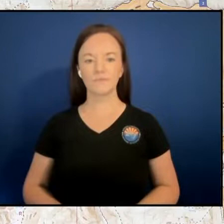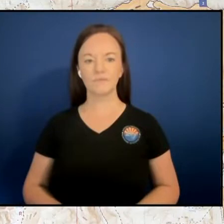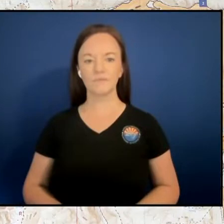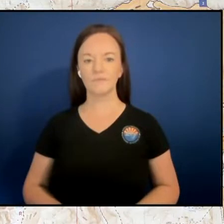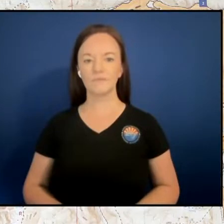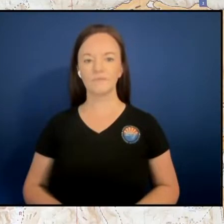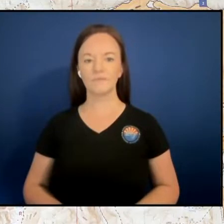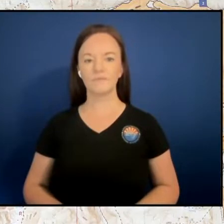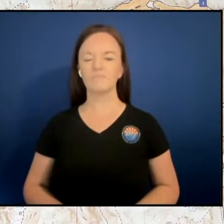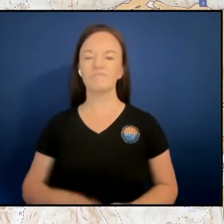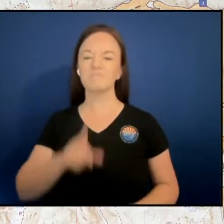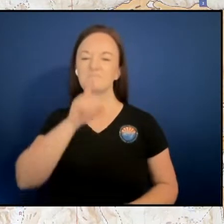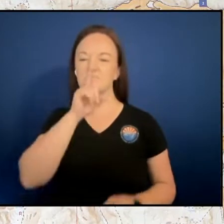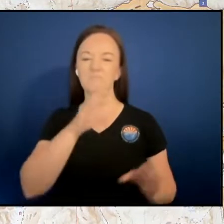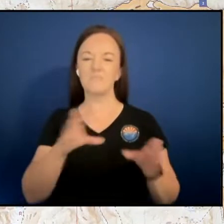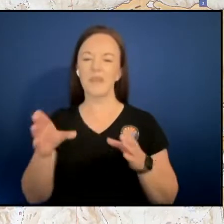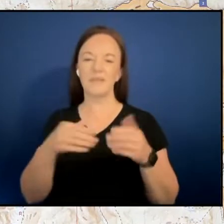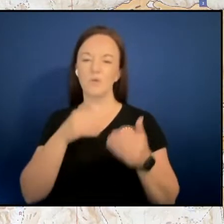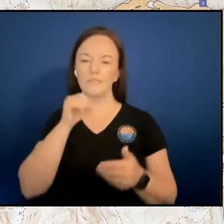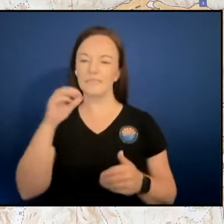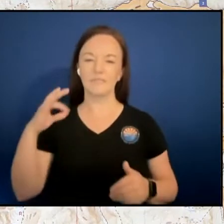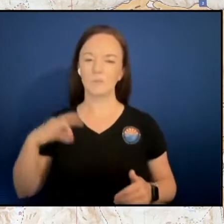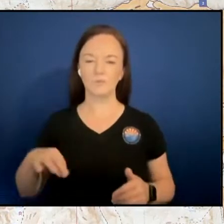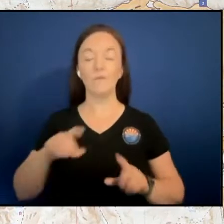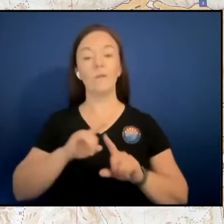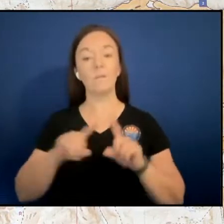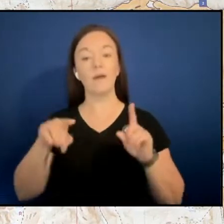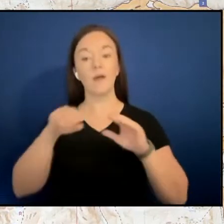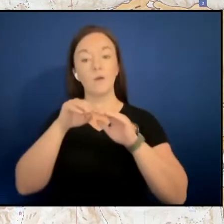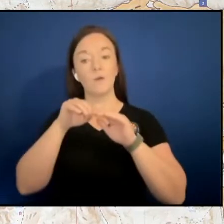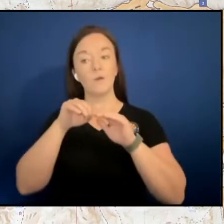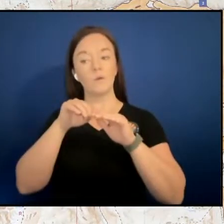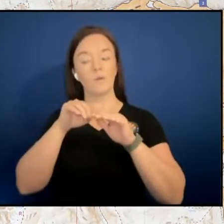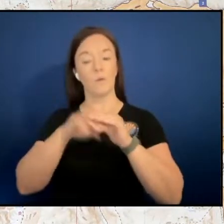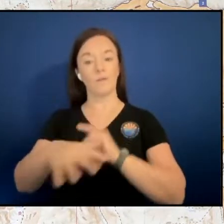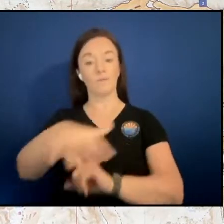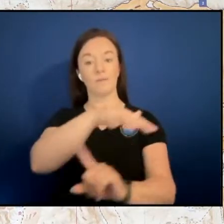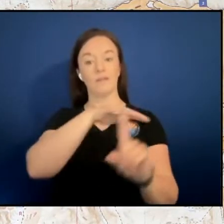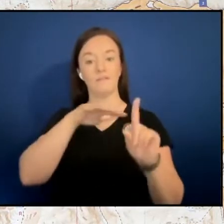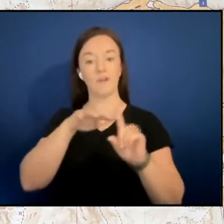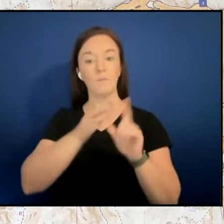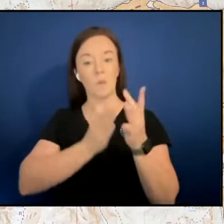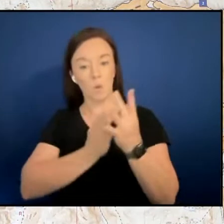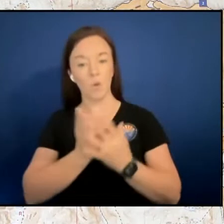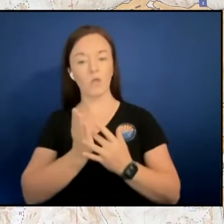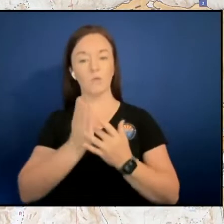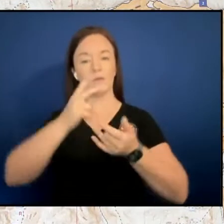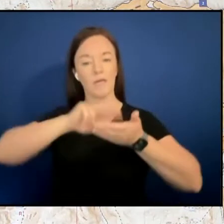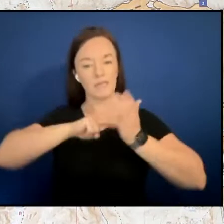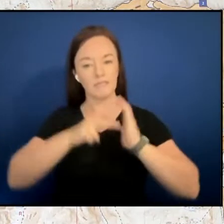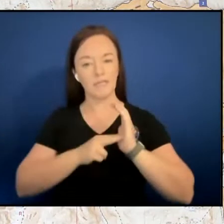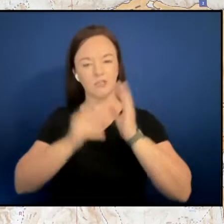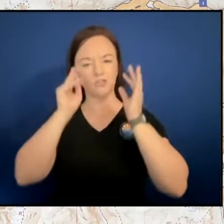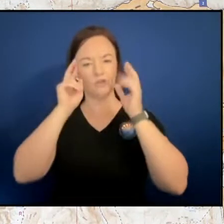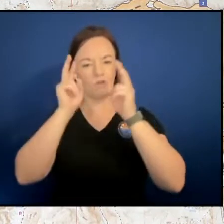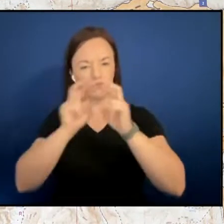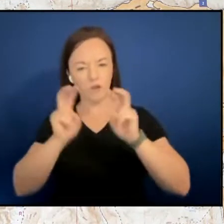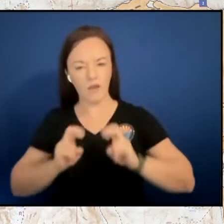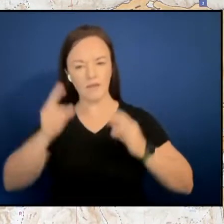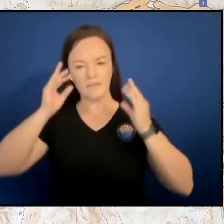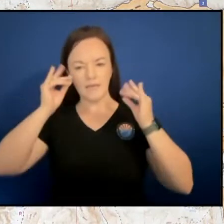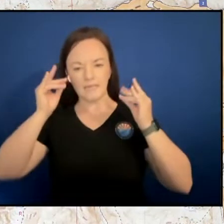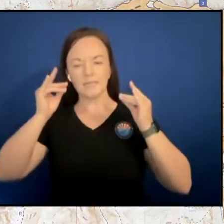planning process isn't useful, but going in there and going through that deliberate process of critical thinking probably isn't the best call,